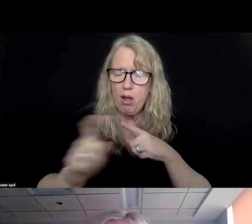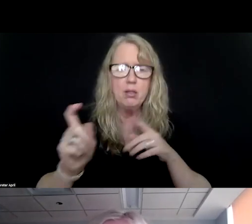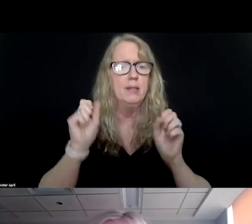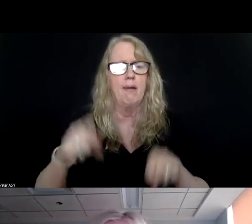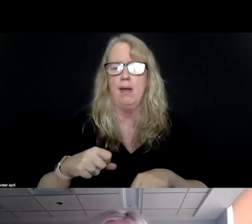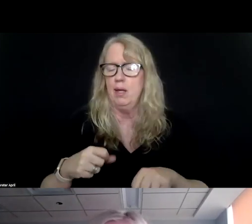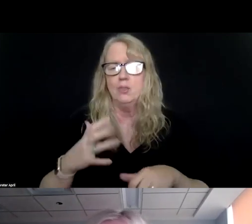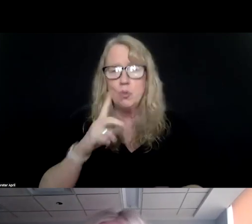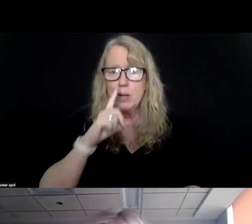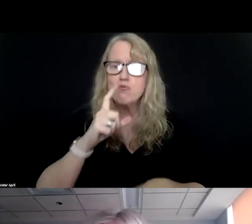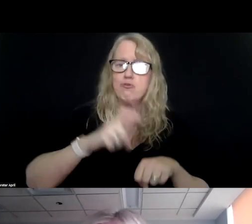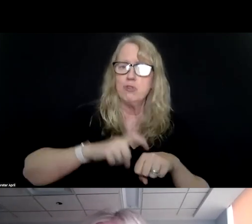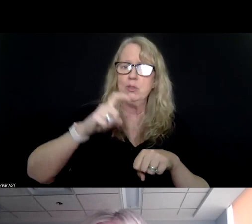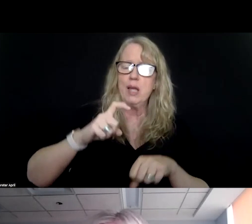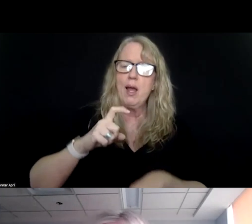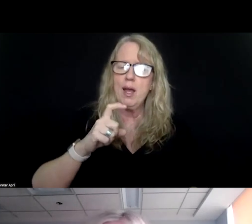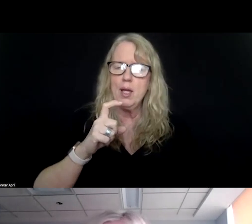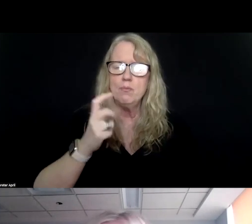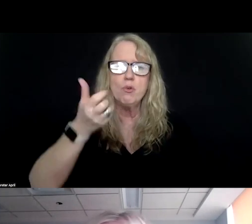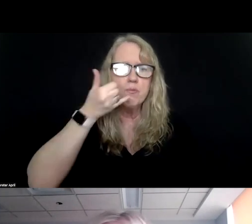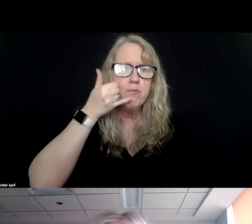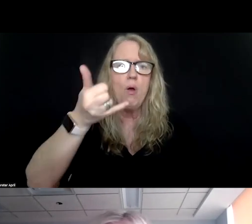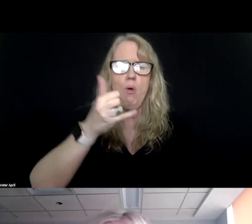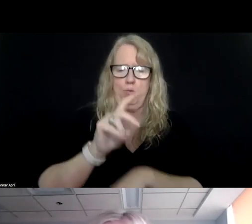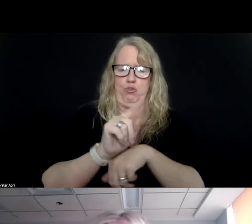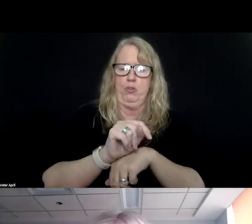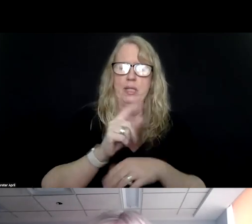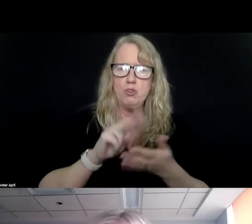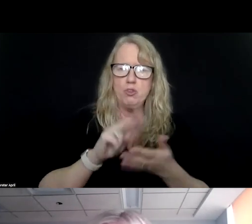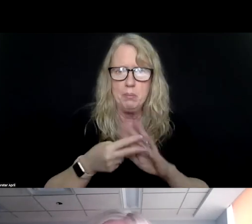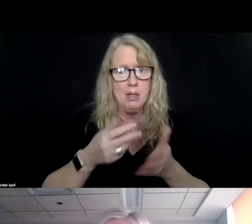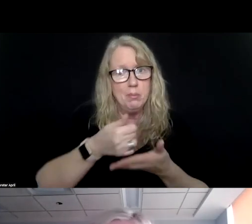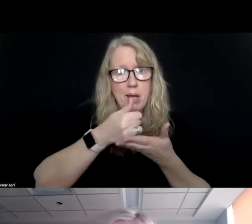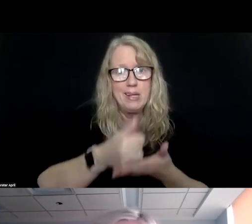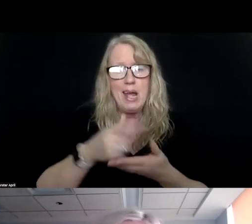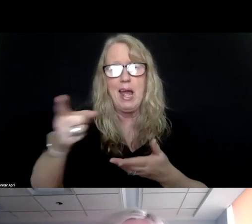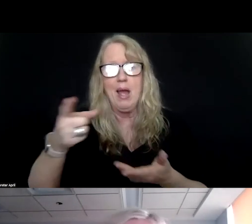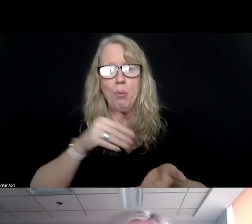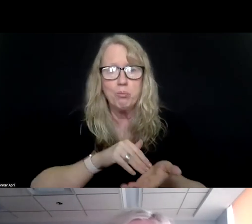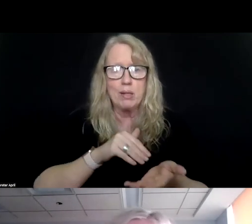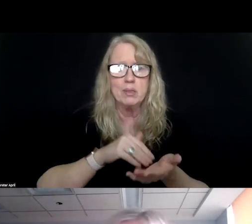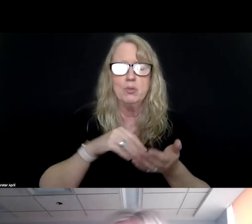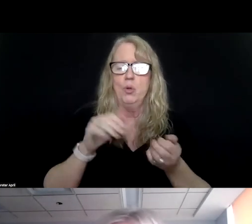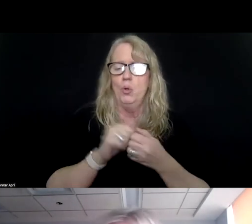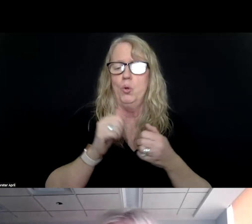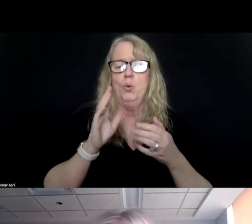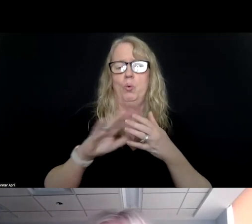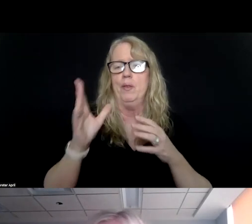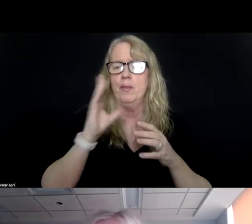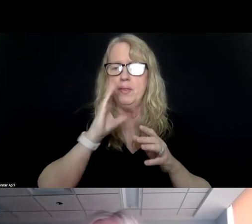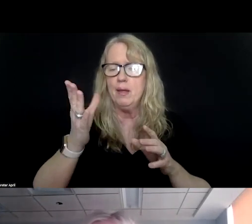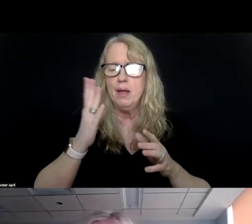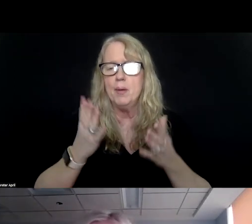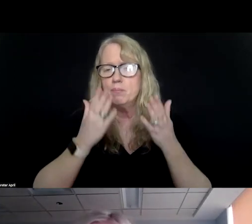we have real-time phone consultation. That might mean helping a practitioner around the psychopharm